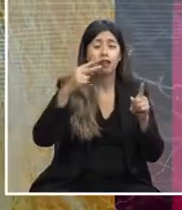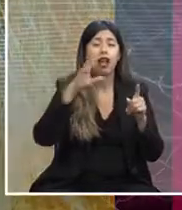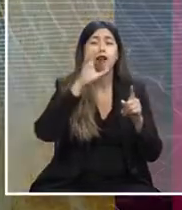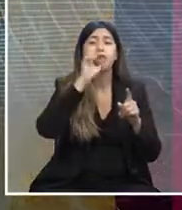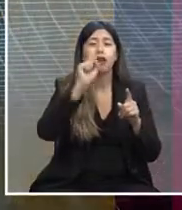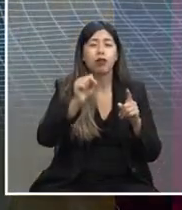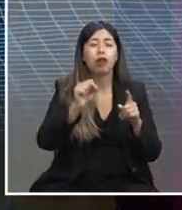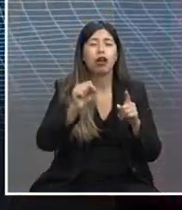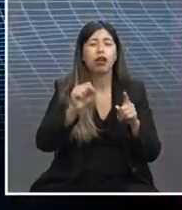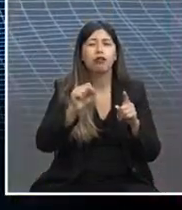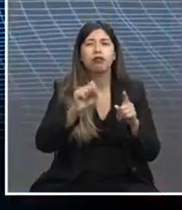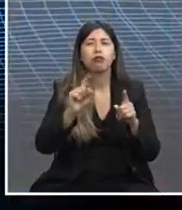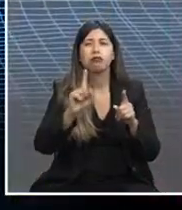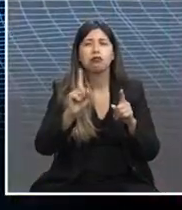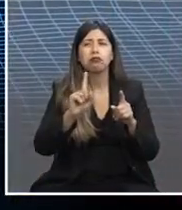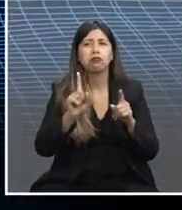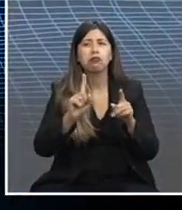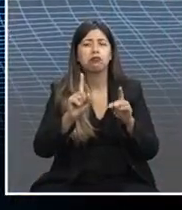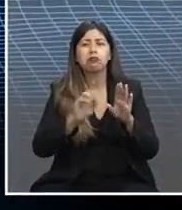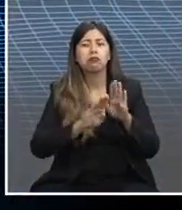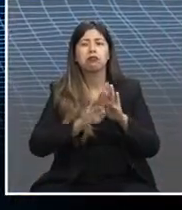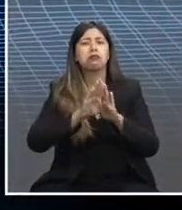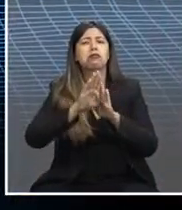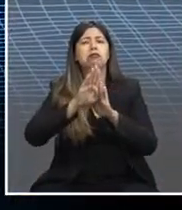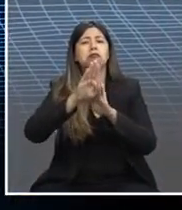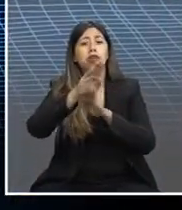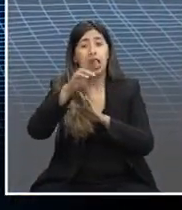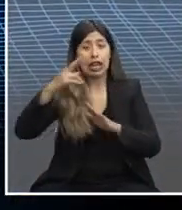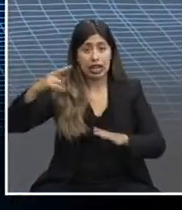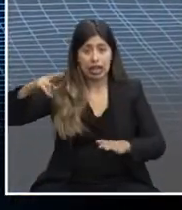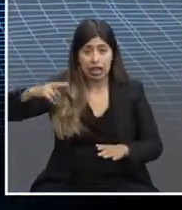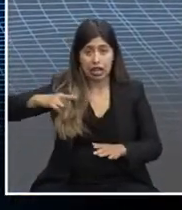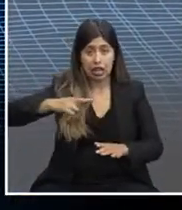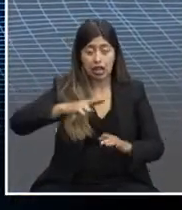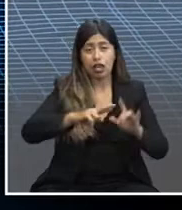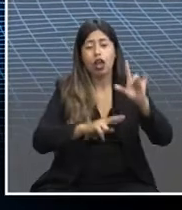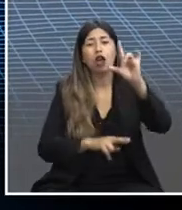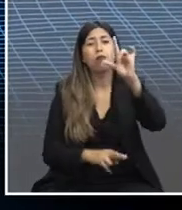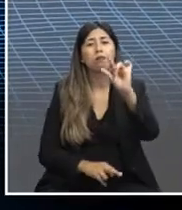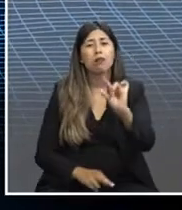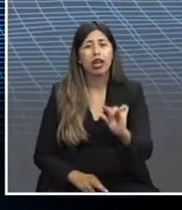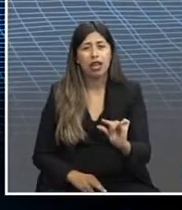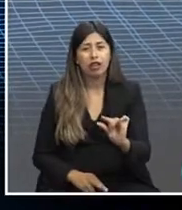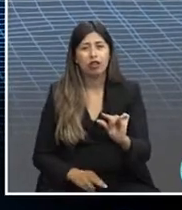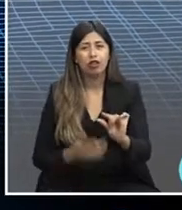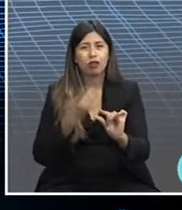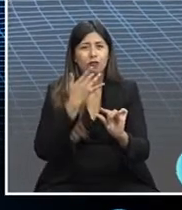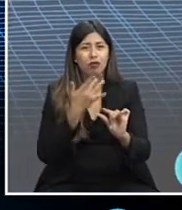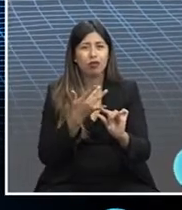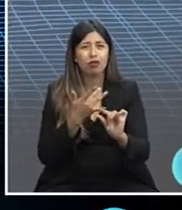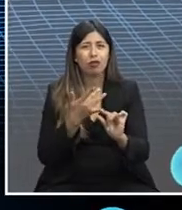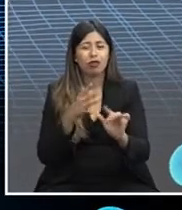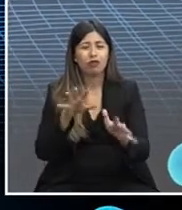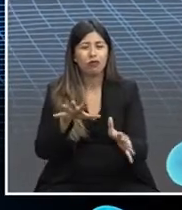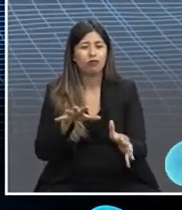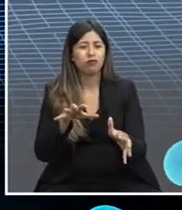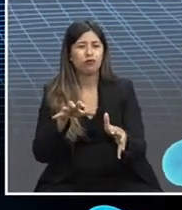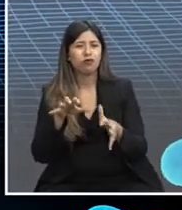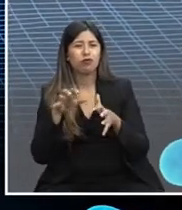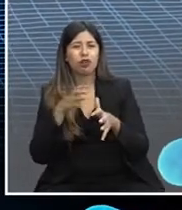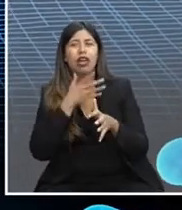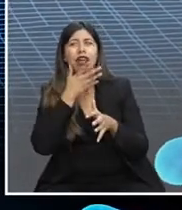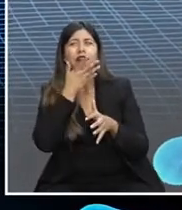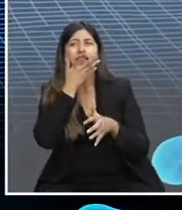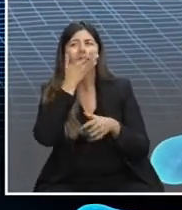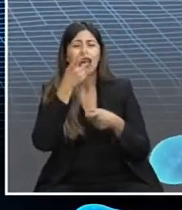the river flows are decreasing as a result of the shrinkage of the glaciers. But what I'm really interested in is not just how